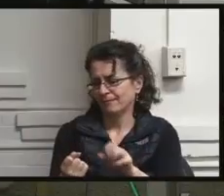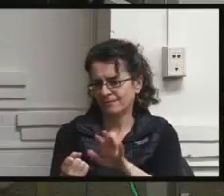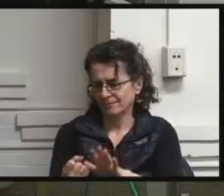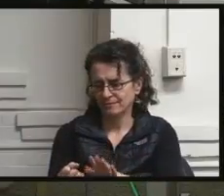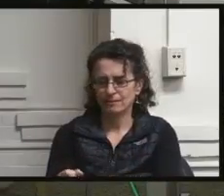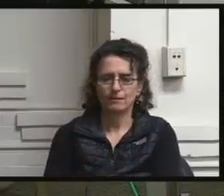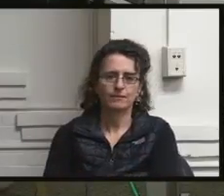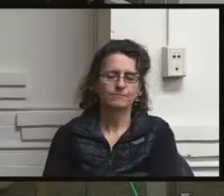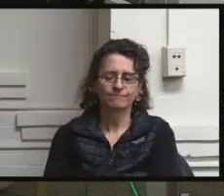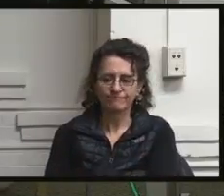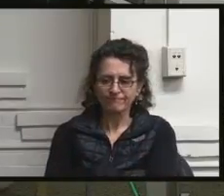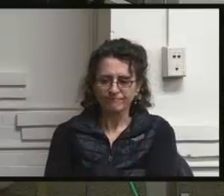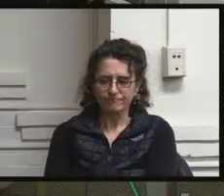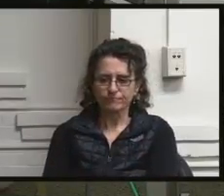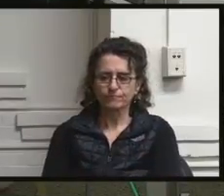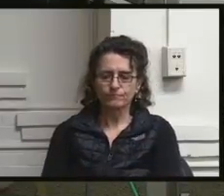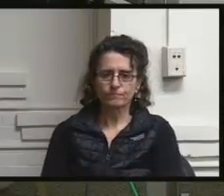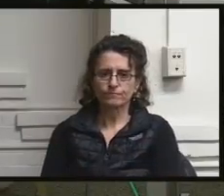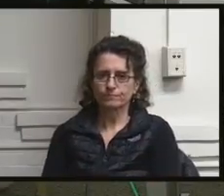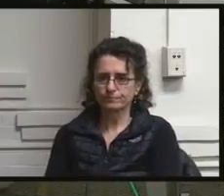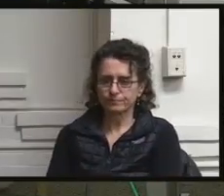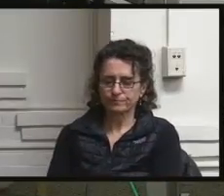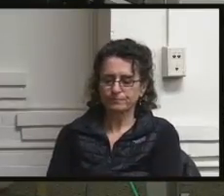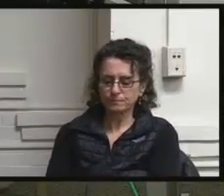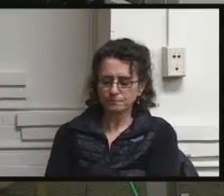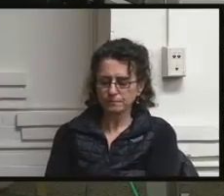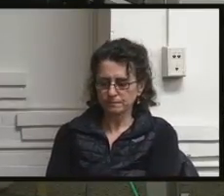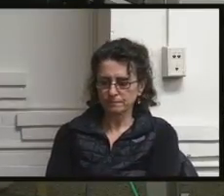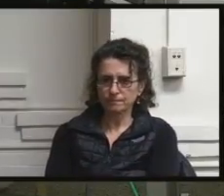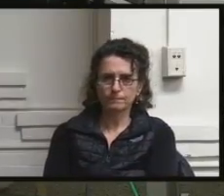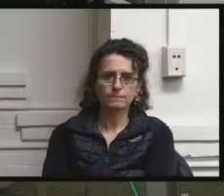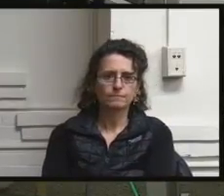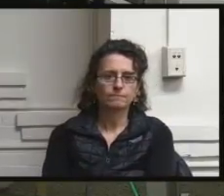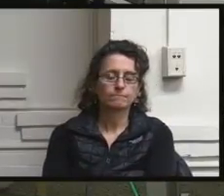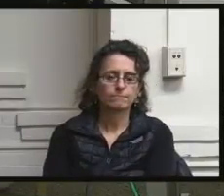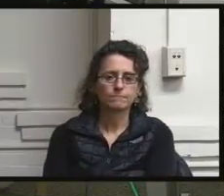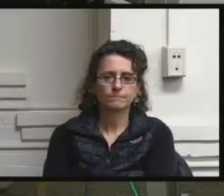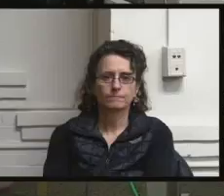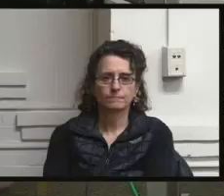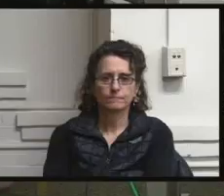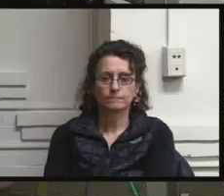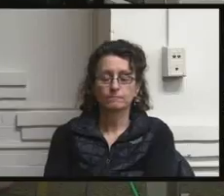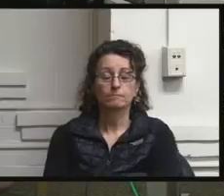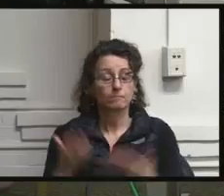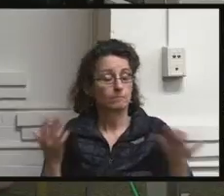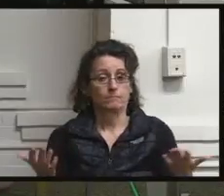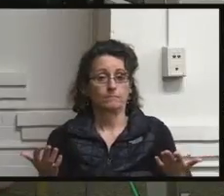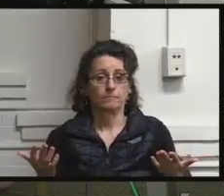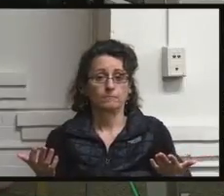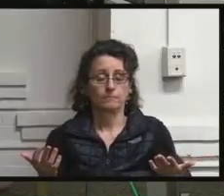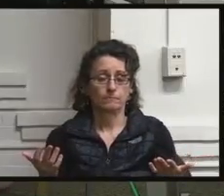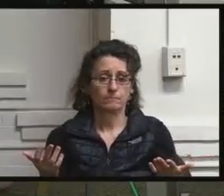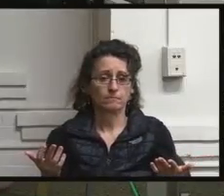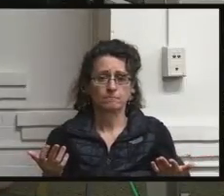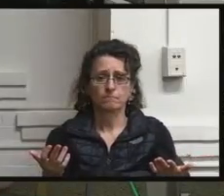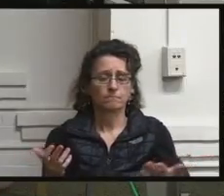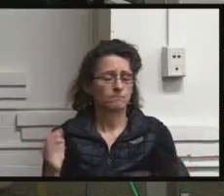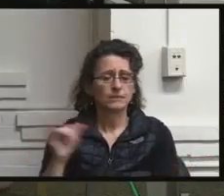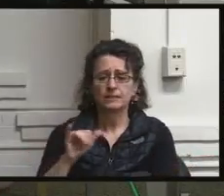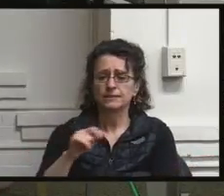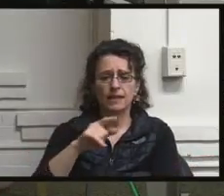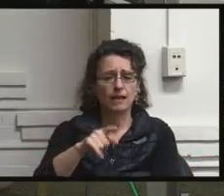know, not having someone in that capacity. So obviously, just like you, when you didn't